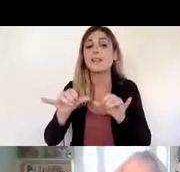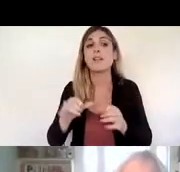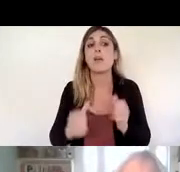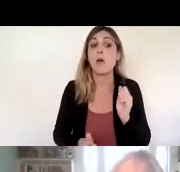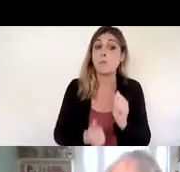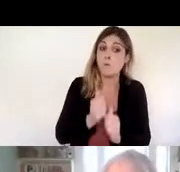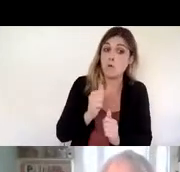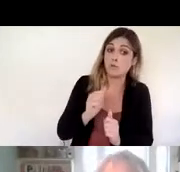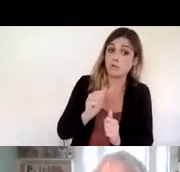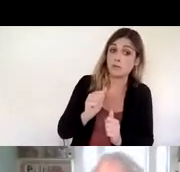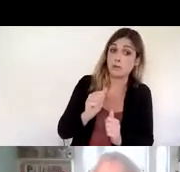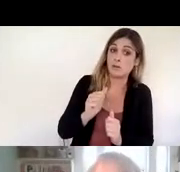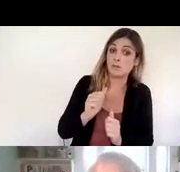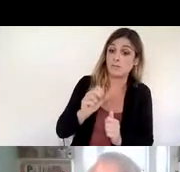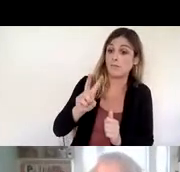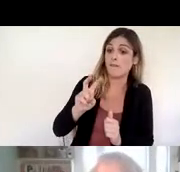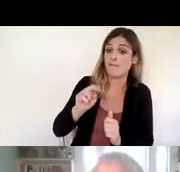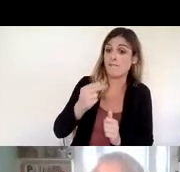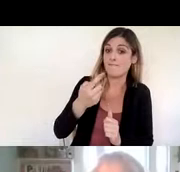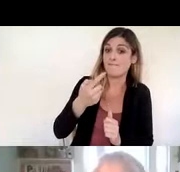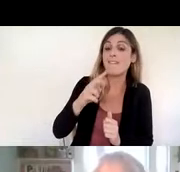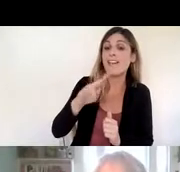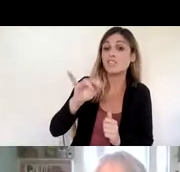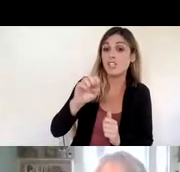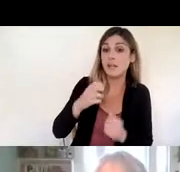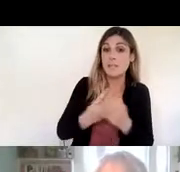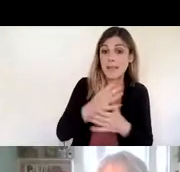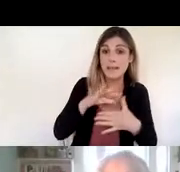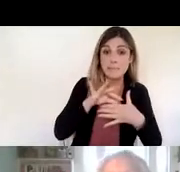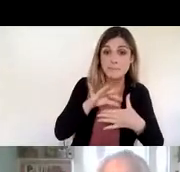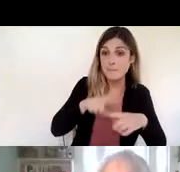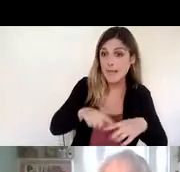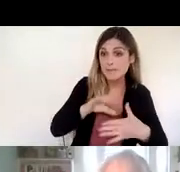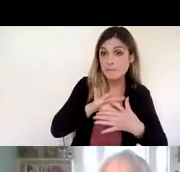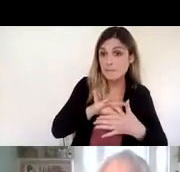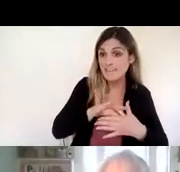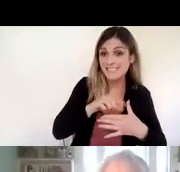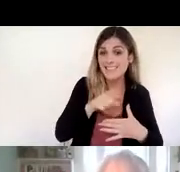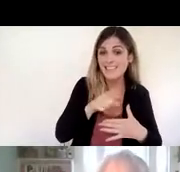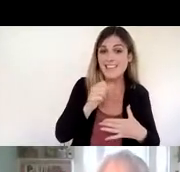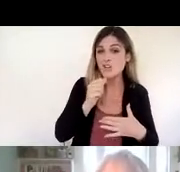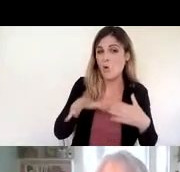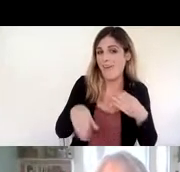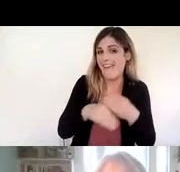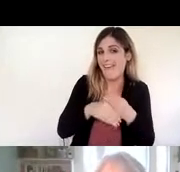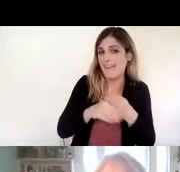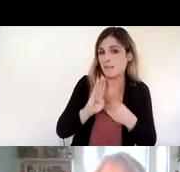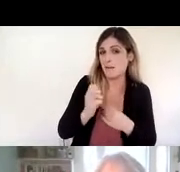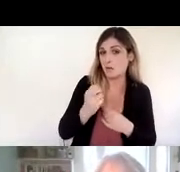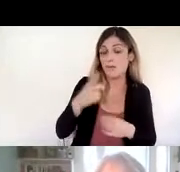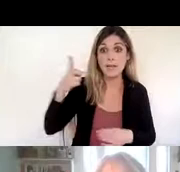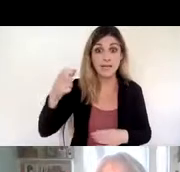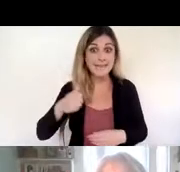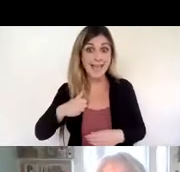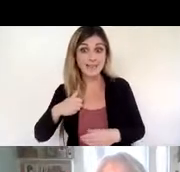meats in the United States, for example, are not fortified with vitamin B12. In Canada, they are because they have to be fortified